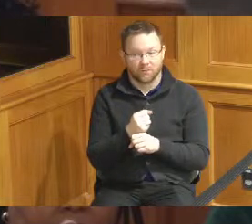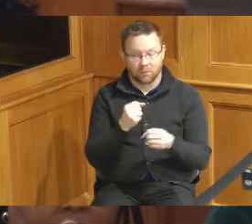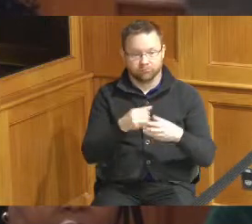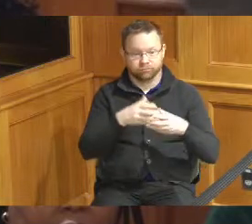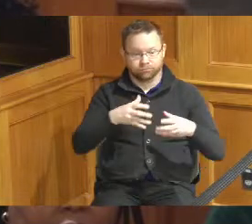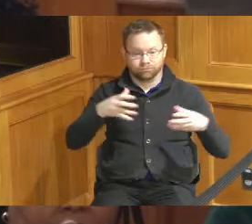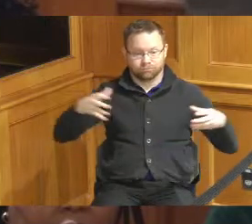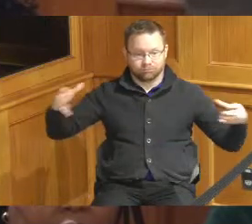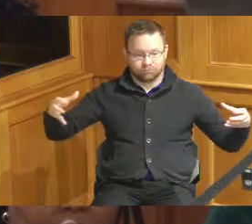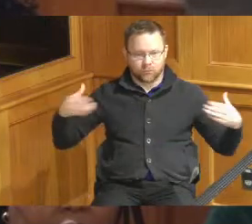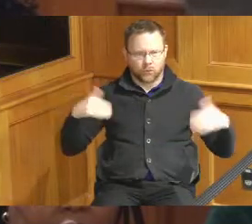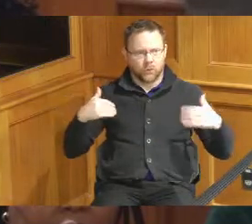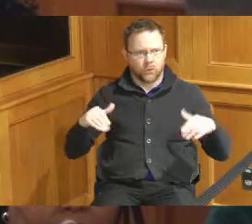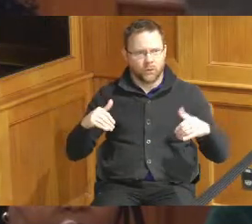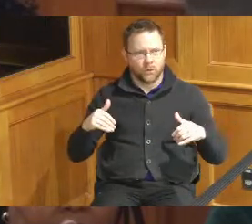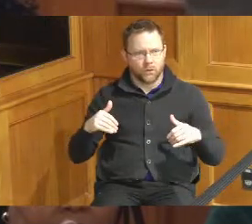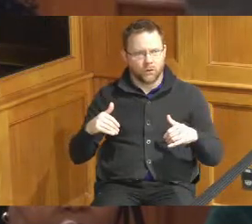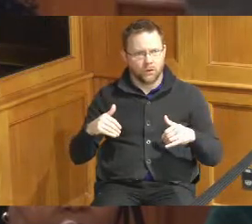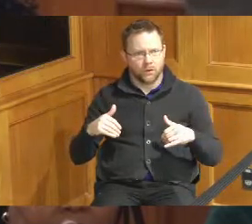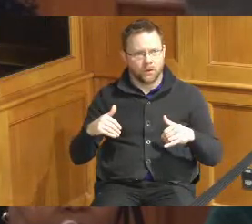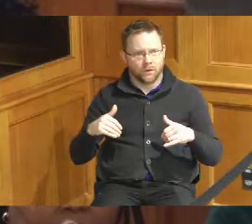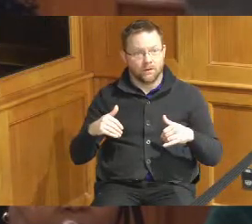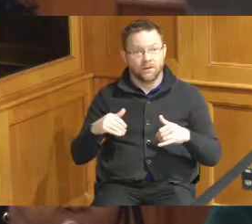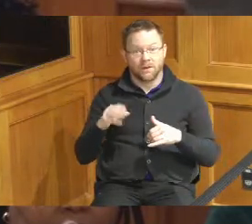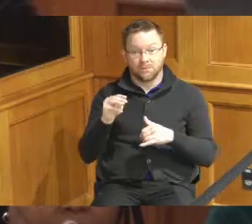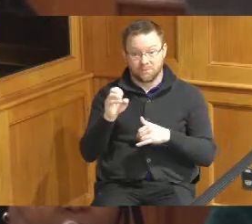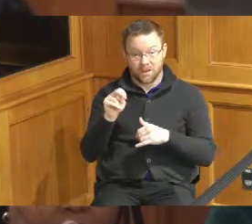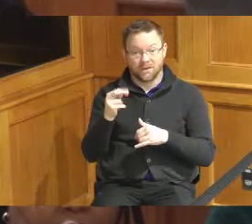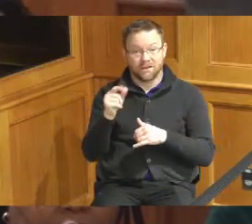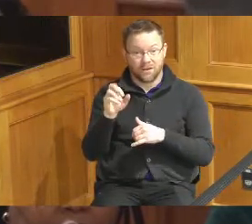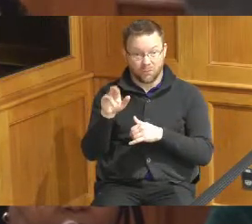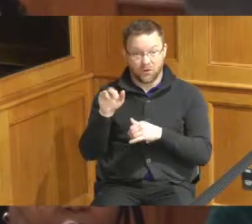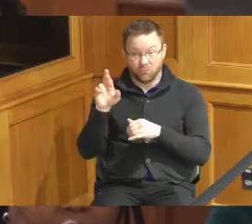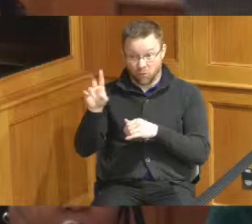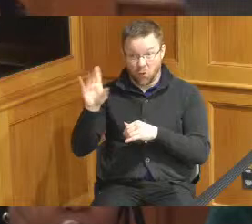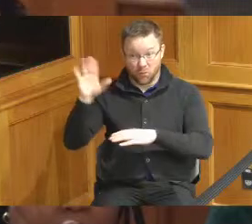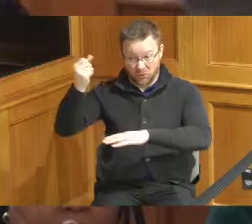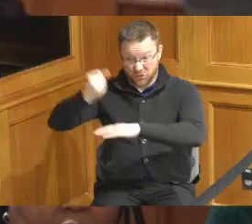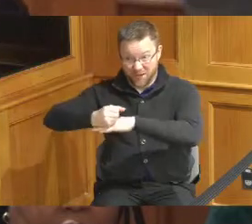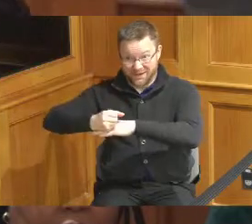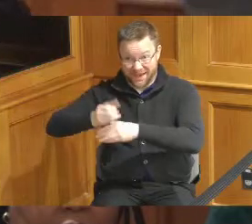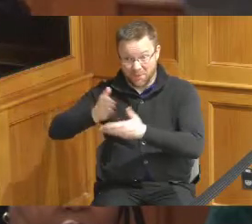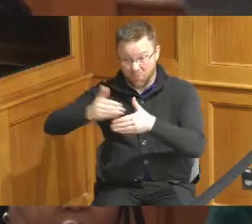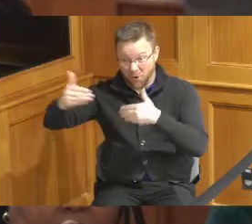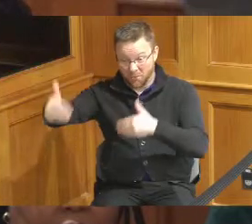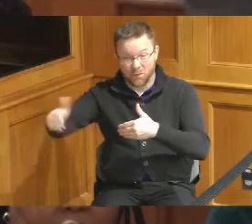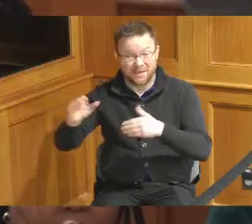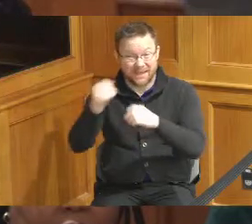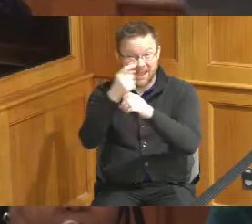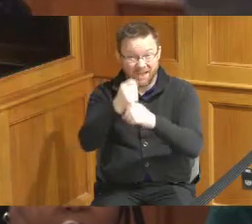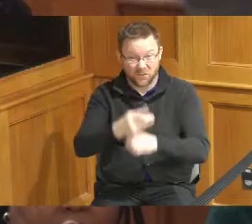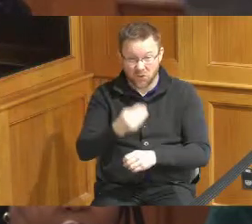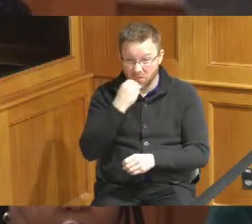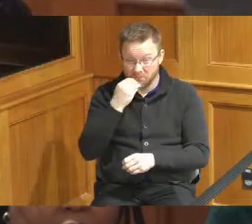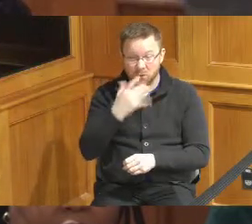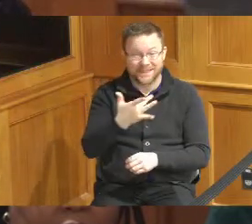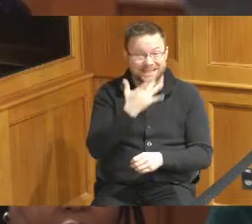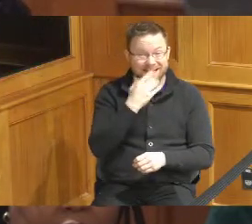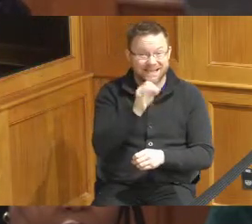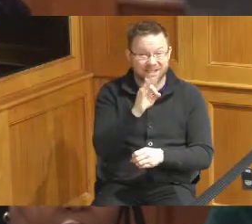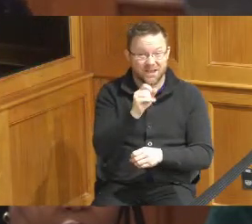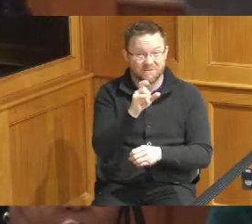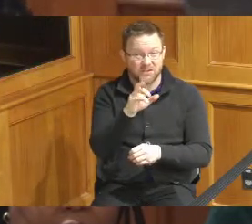bigger, it's so big we're going to shut part of Montgomery Road down. We're going to have the annual Taste of Silverton. It's going to be on